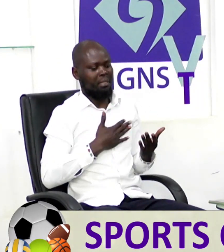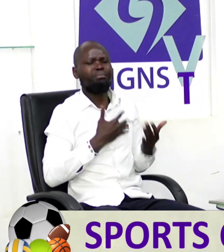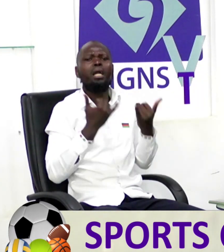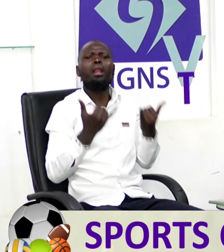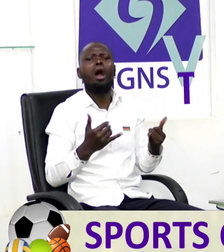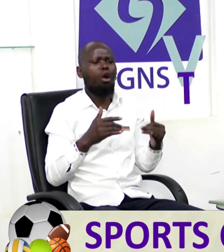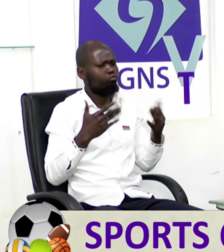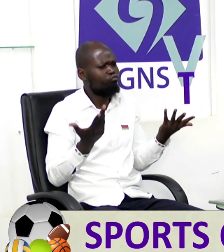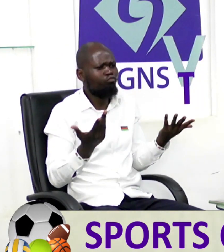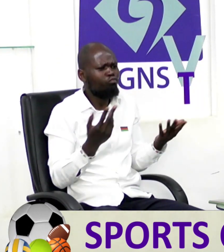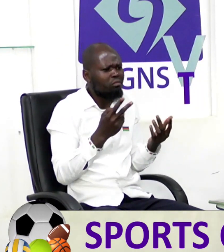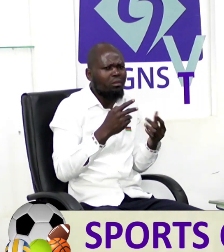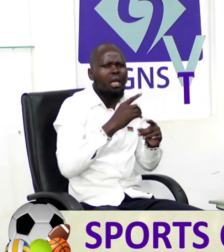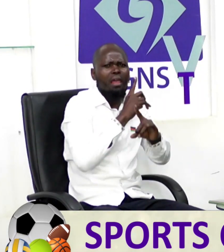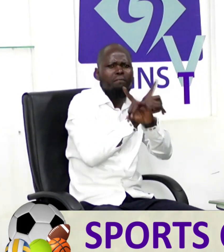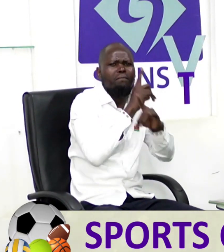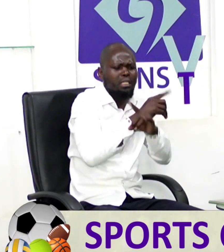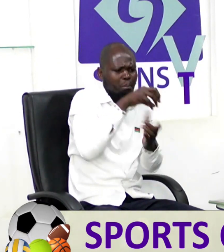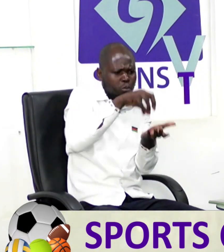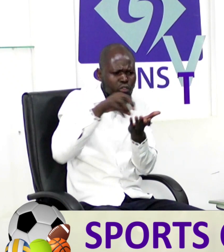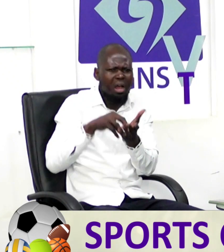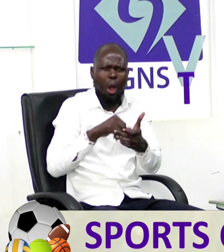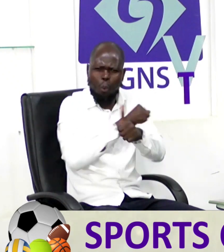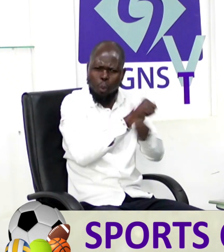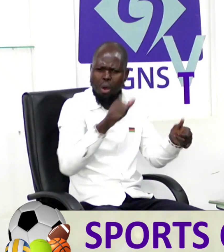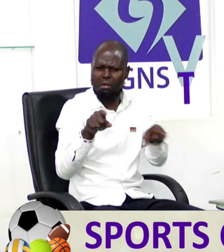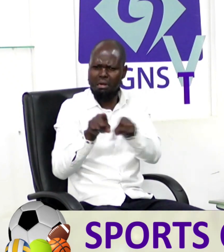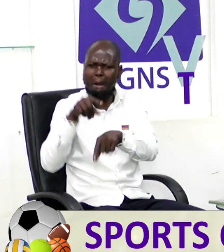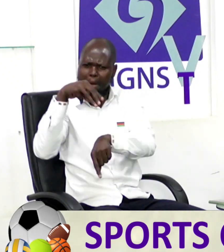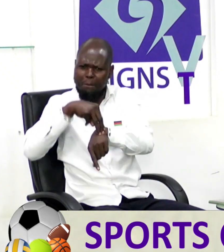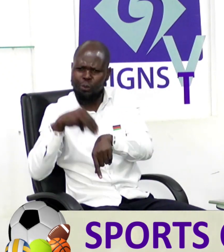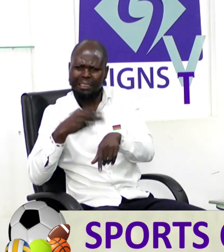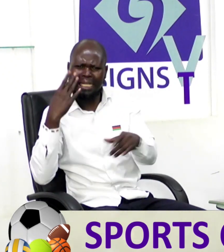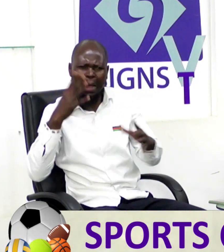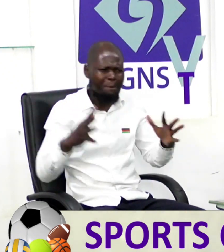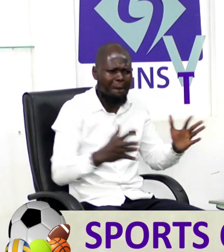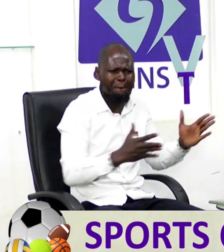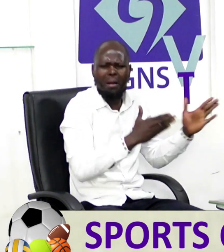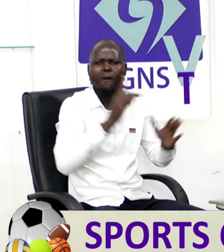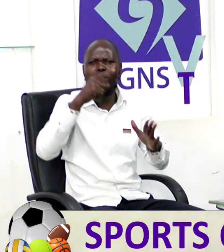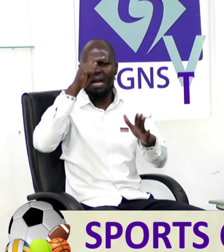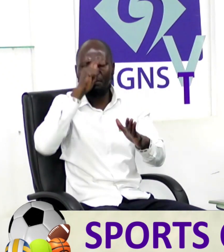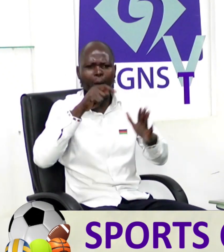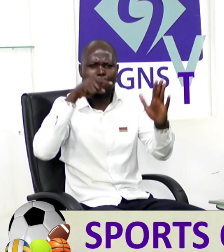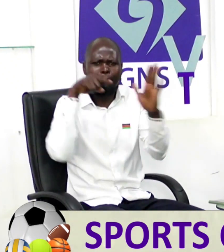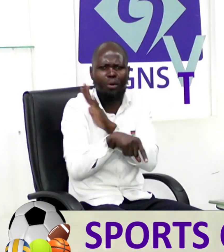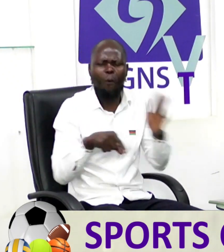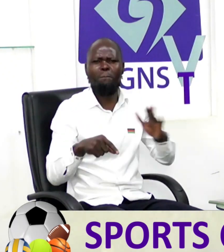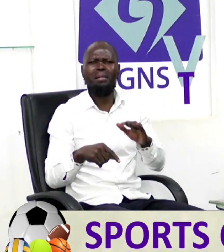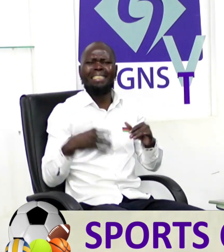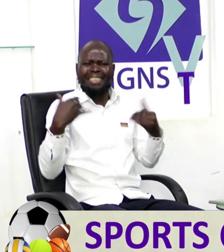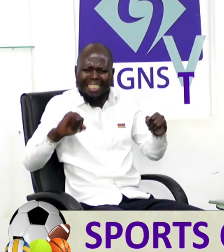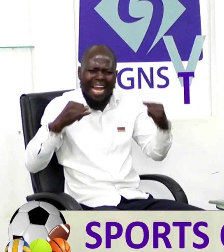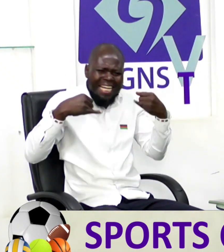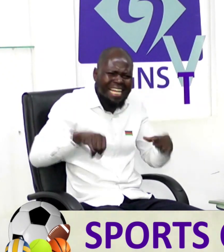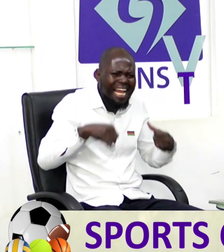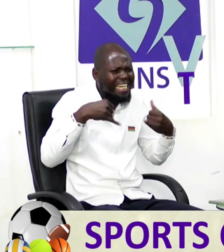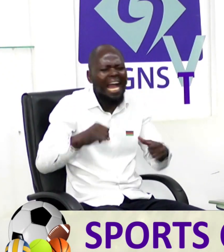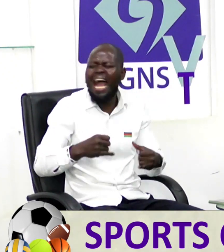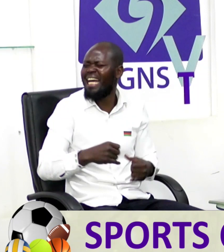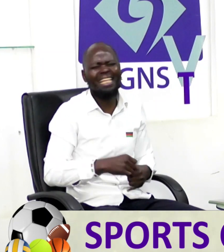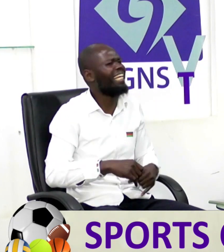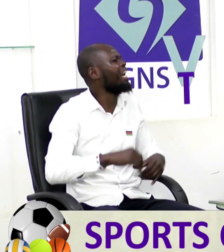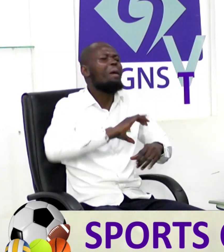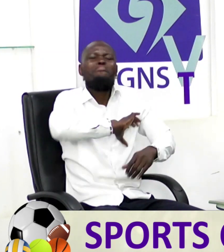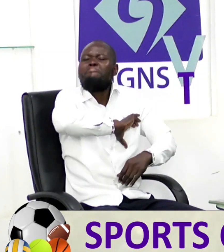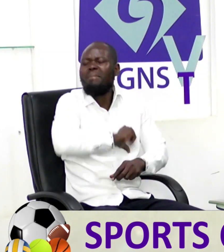Tunisia and Mali. Now, the defense and the positioning was well, and Mali had a very good preparation,